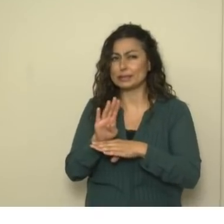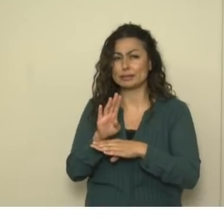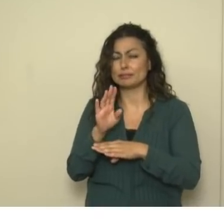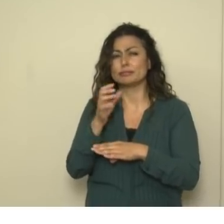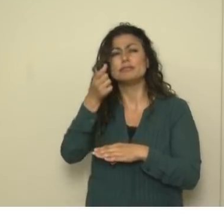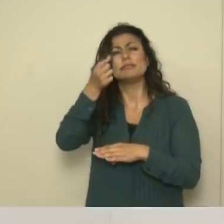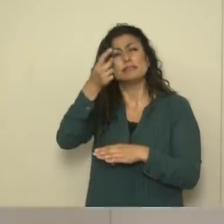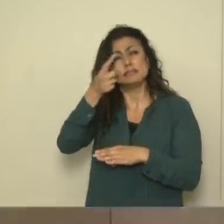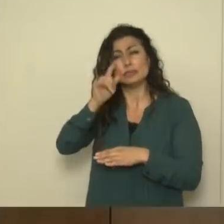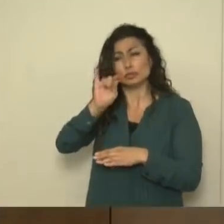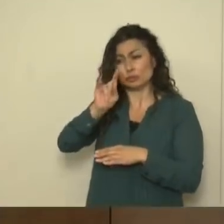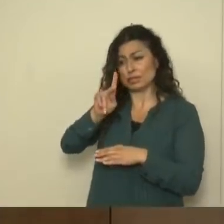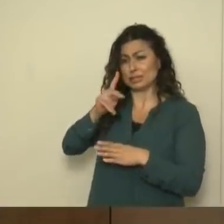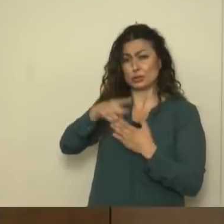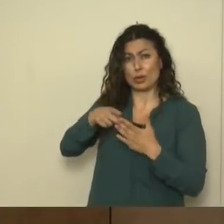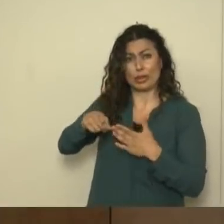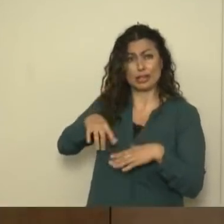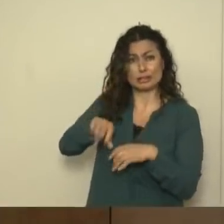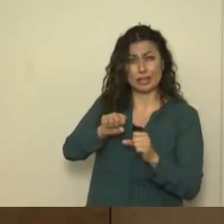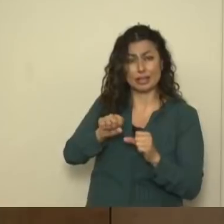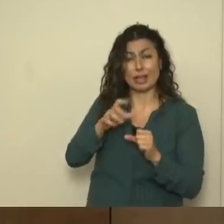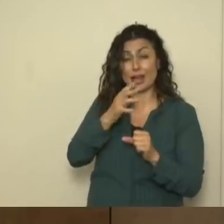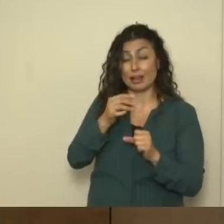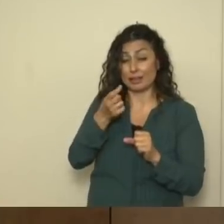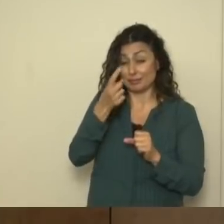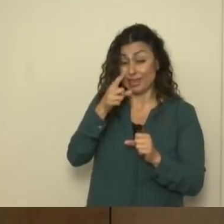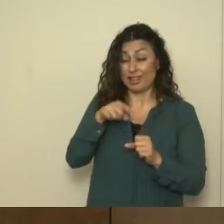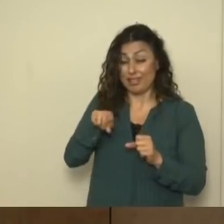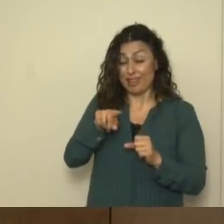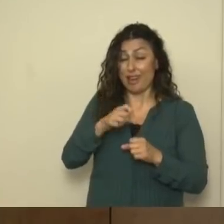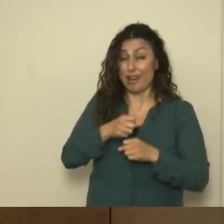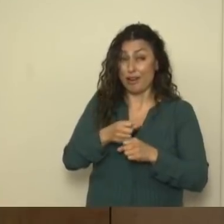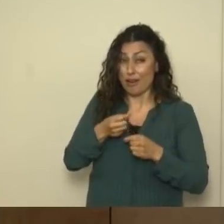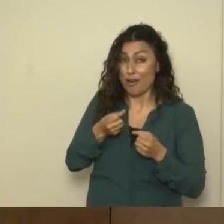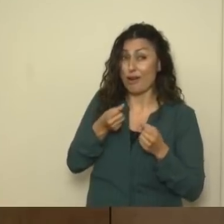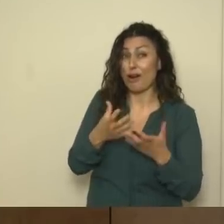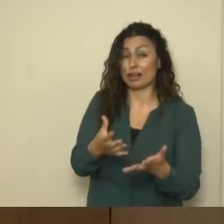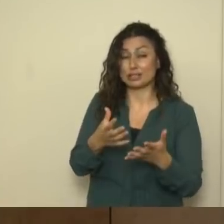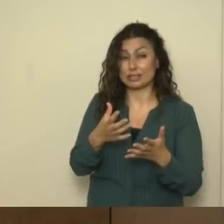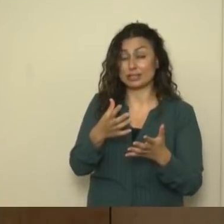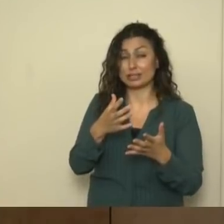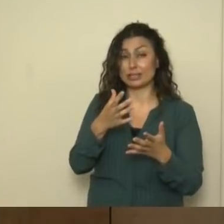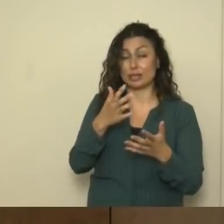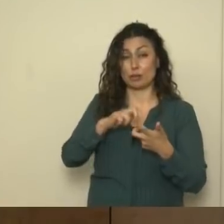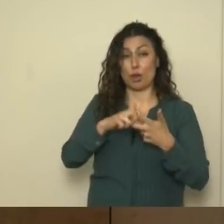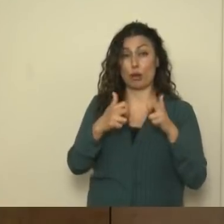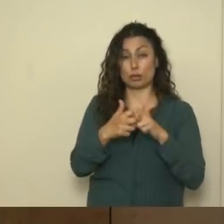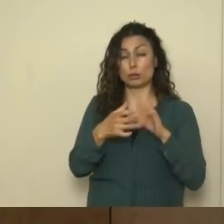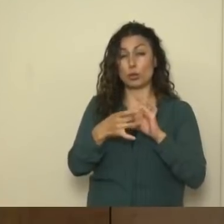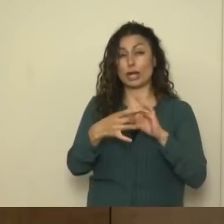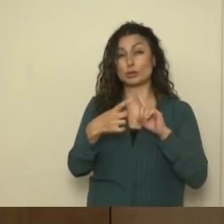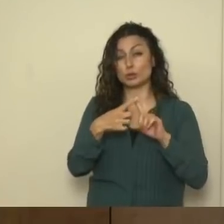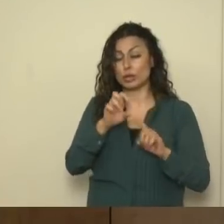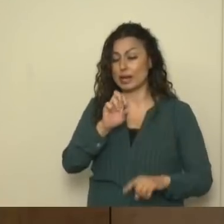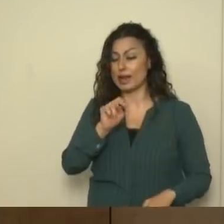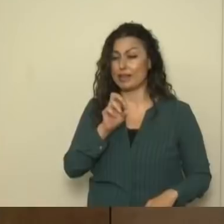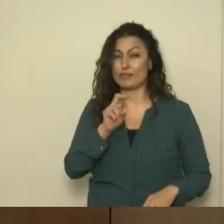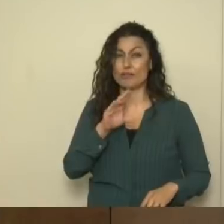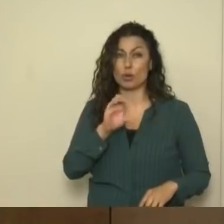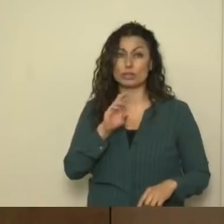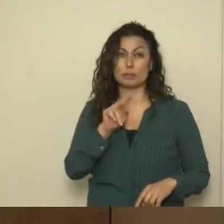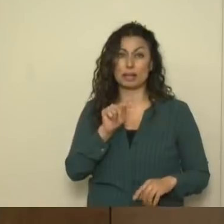understand the risk that they're taking and understand that they're creating enforcement issues that we